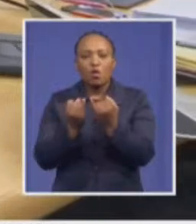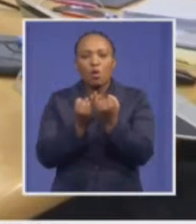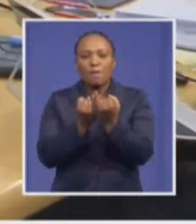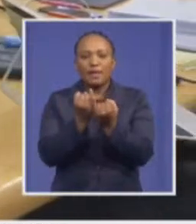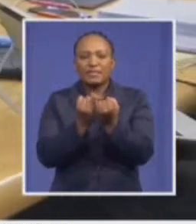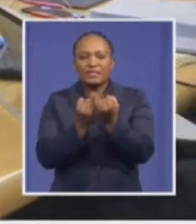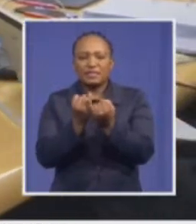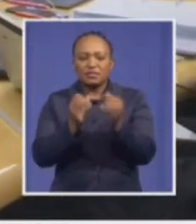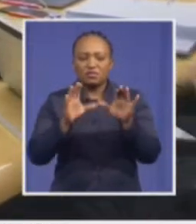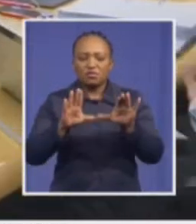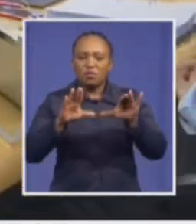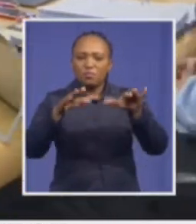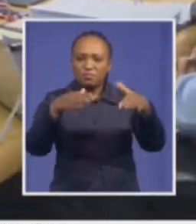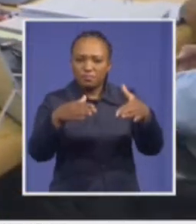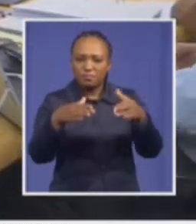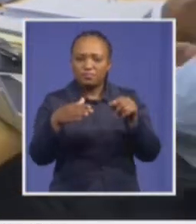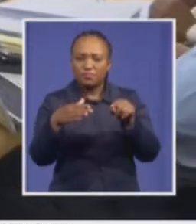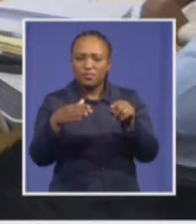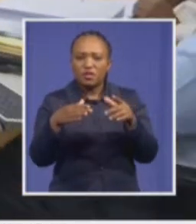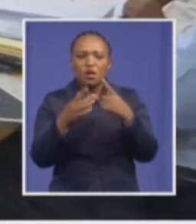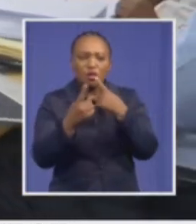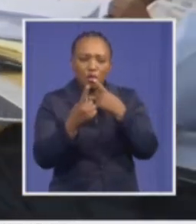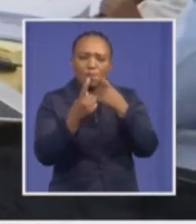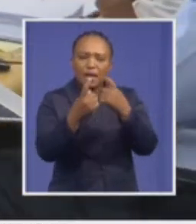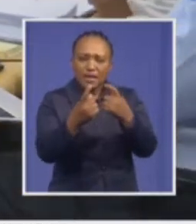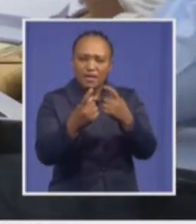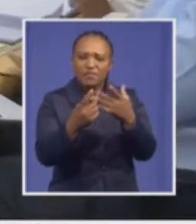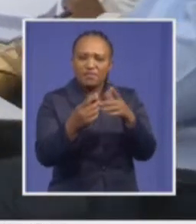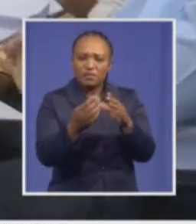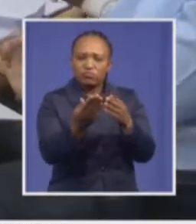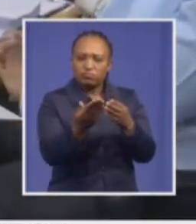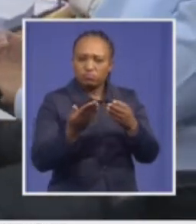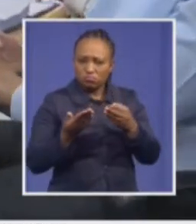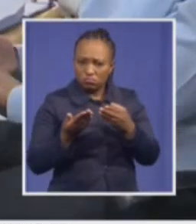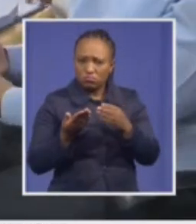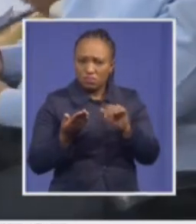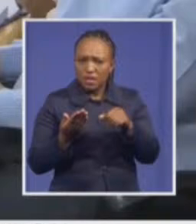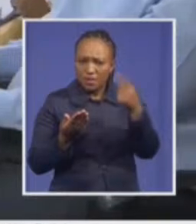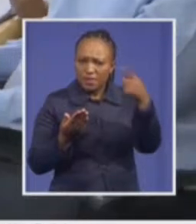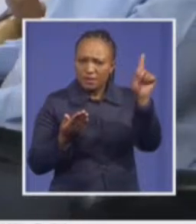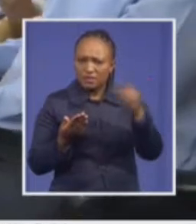complaint. That's correct. Sure. But now we're talking